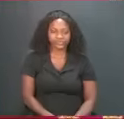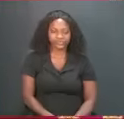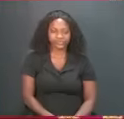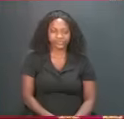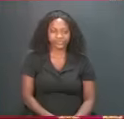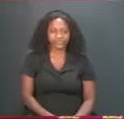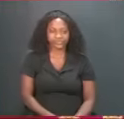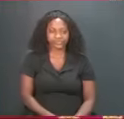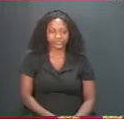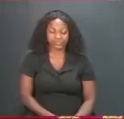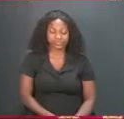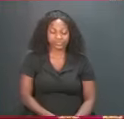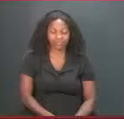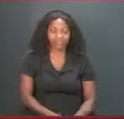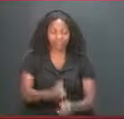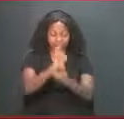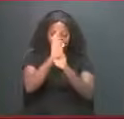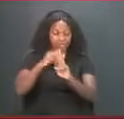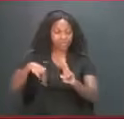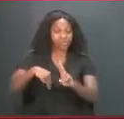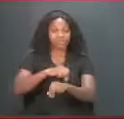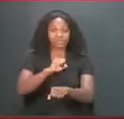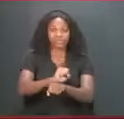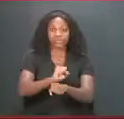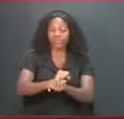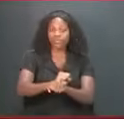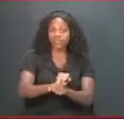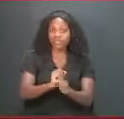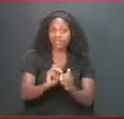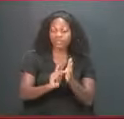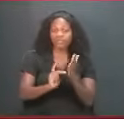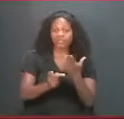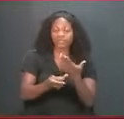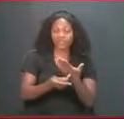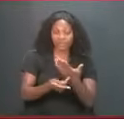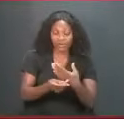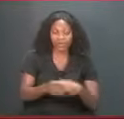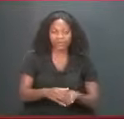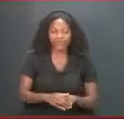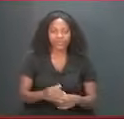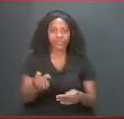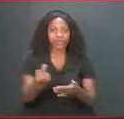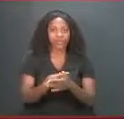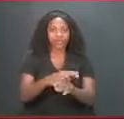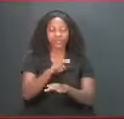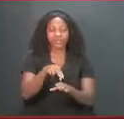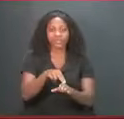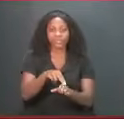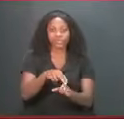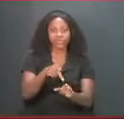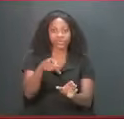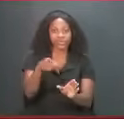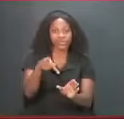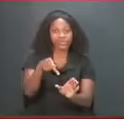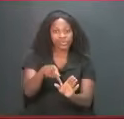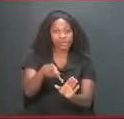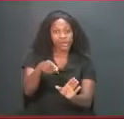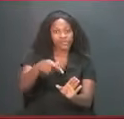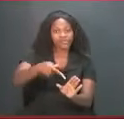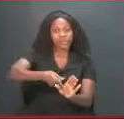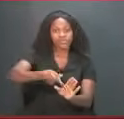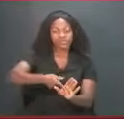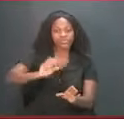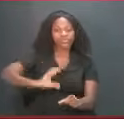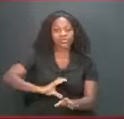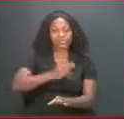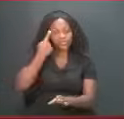the work program of the Ghana National Petroleum Corporation